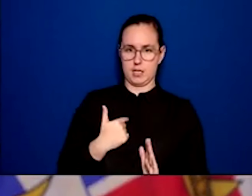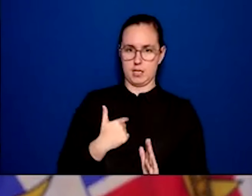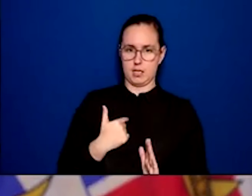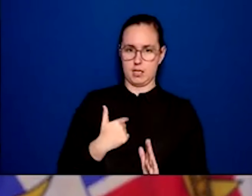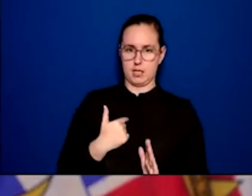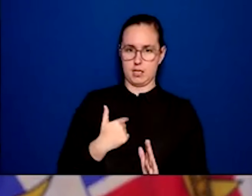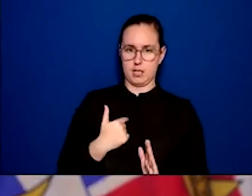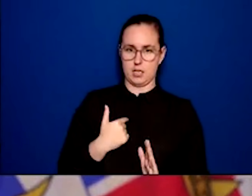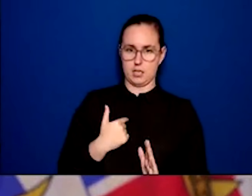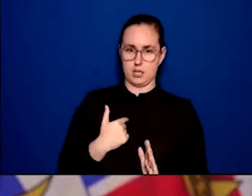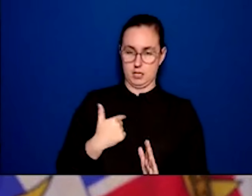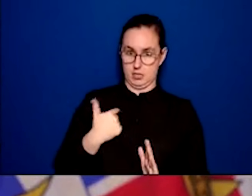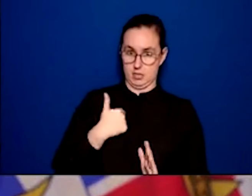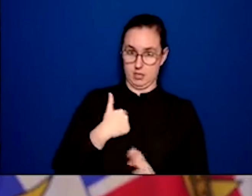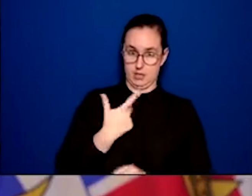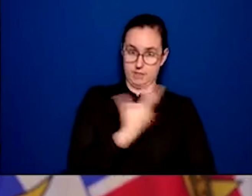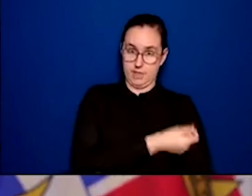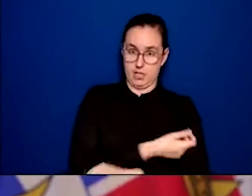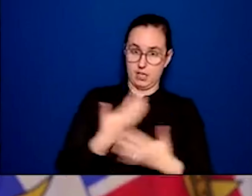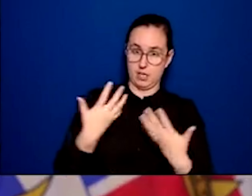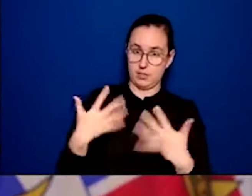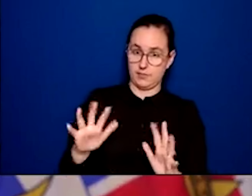alongside the unvaccinated?